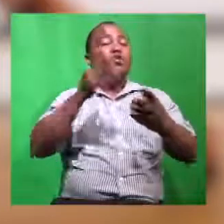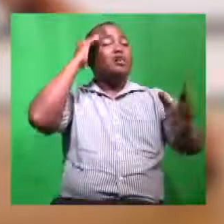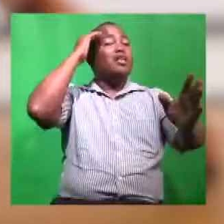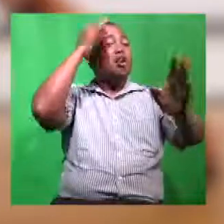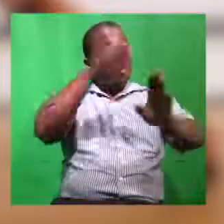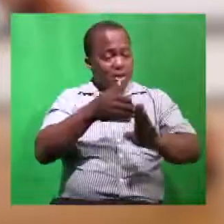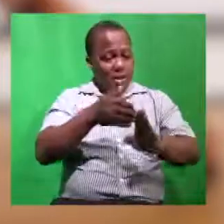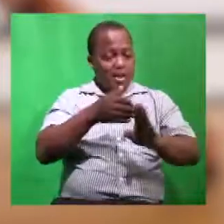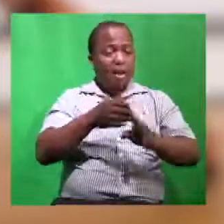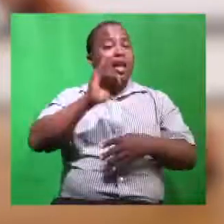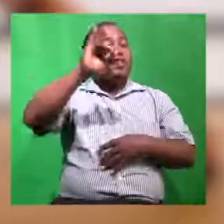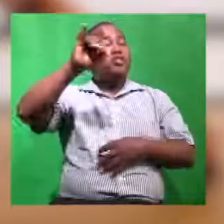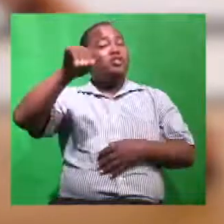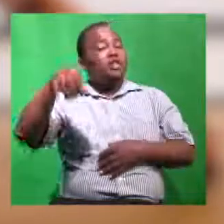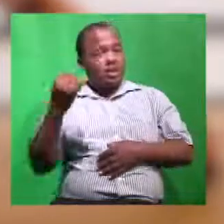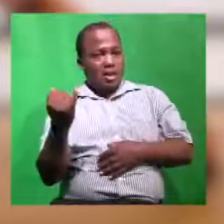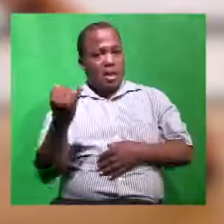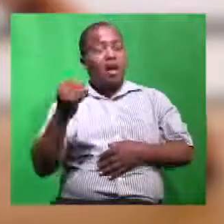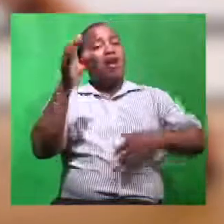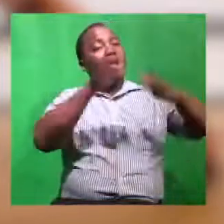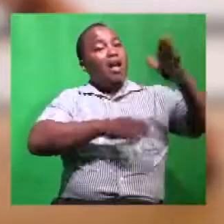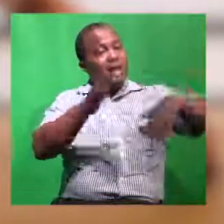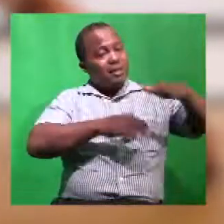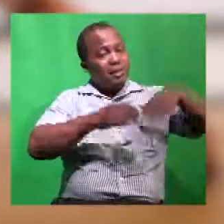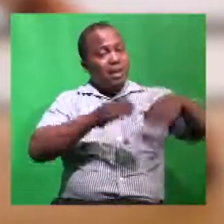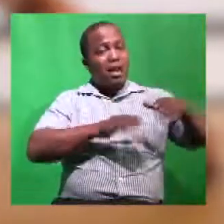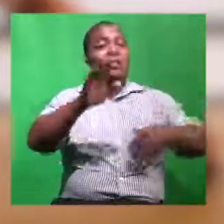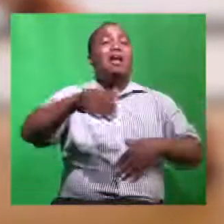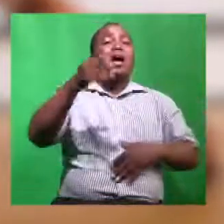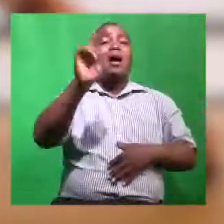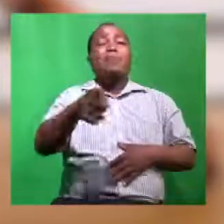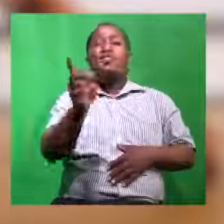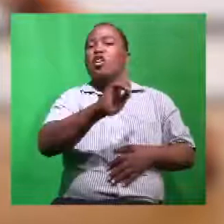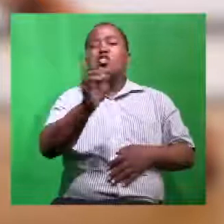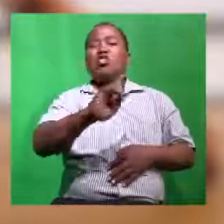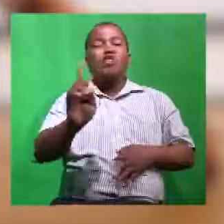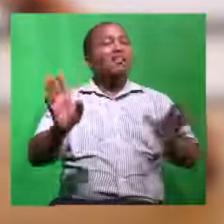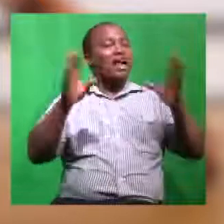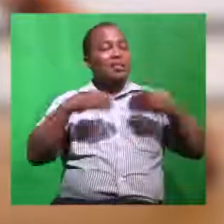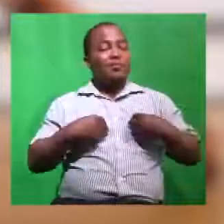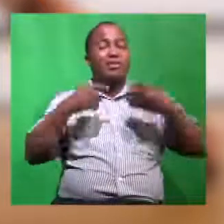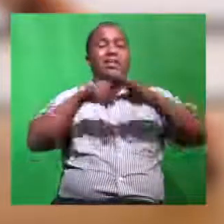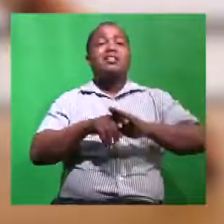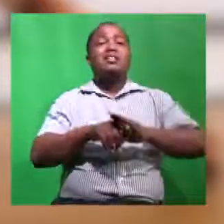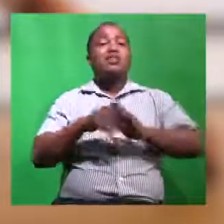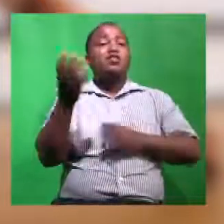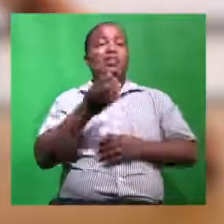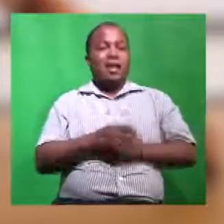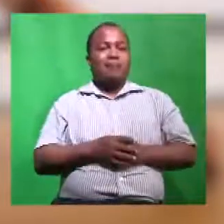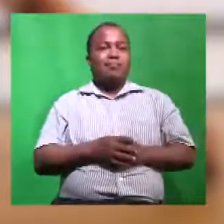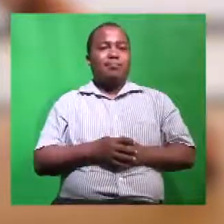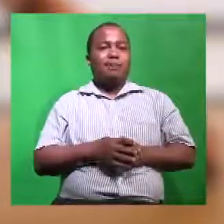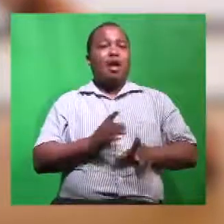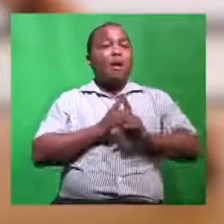consider the gender, the cultural values that are not acceptable in the societies. Monitoring of the programs